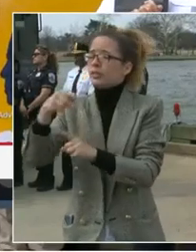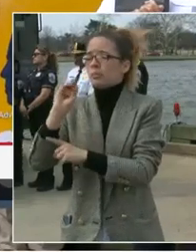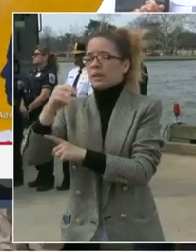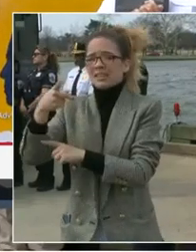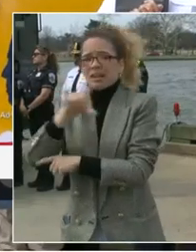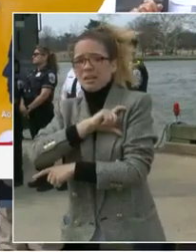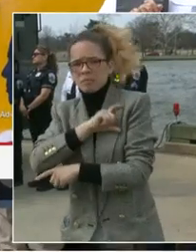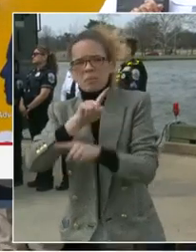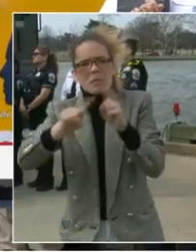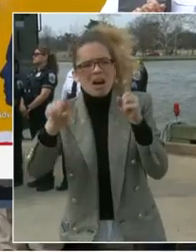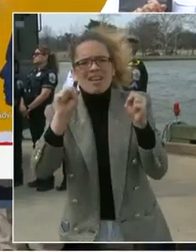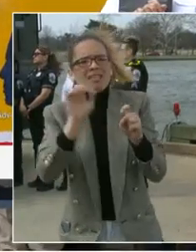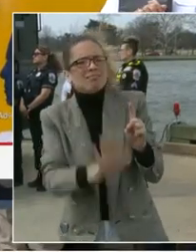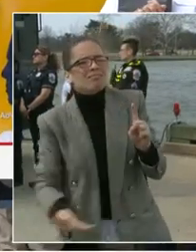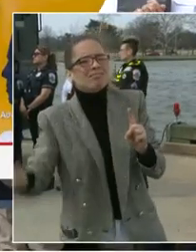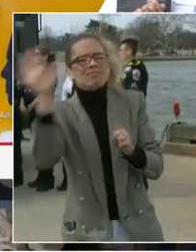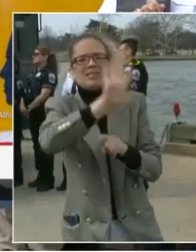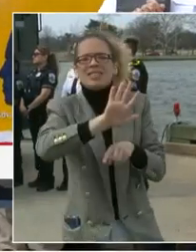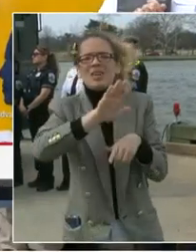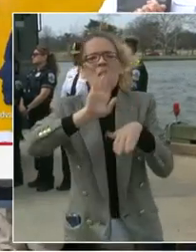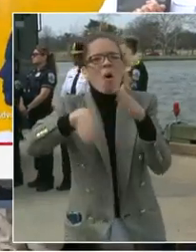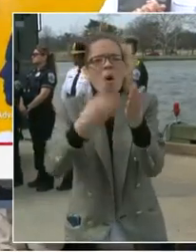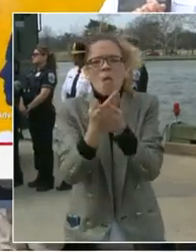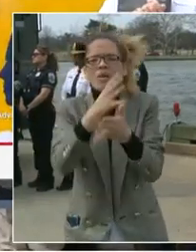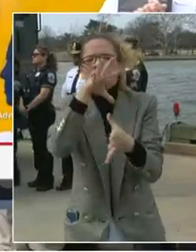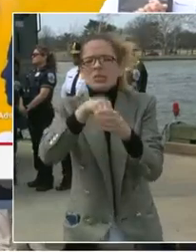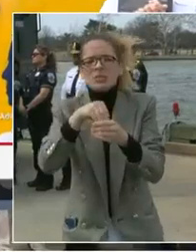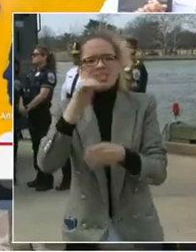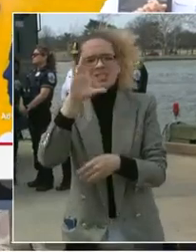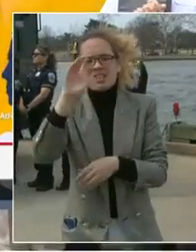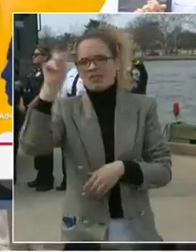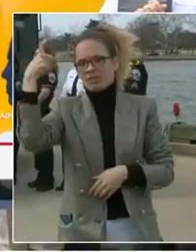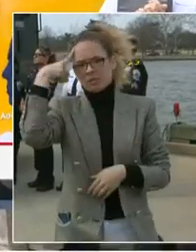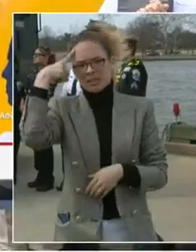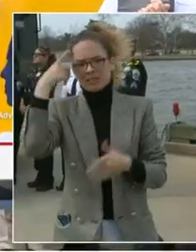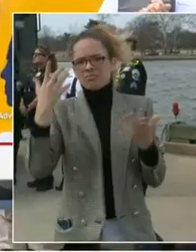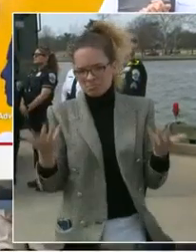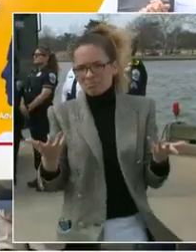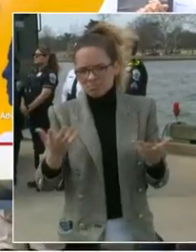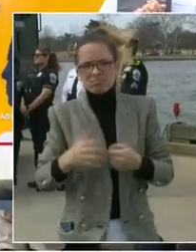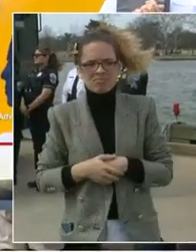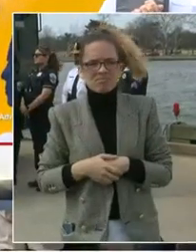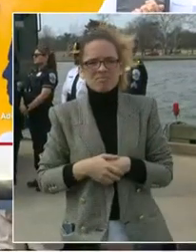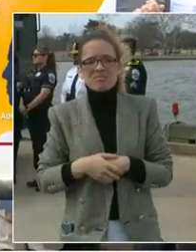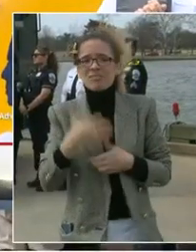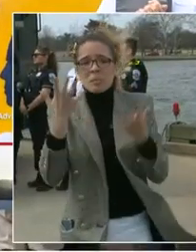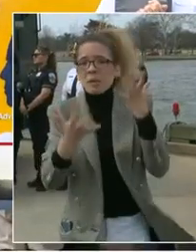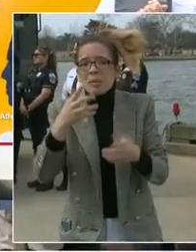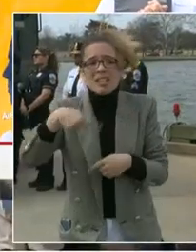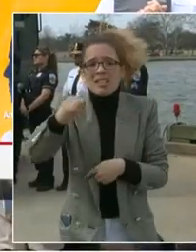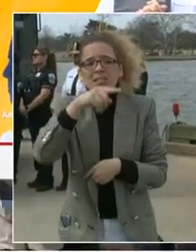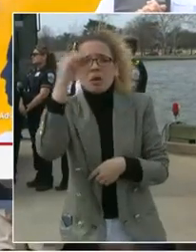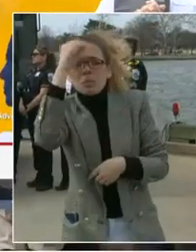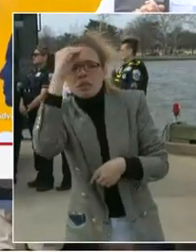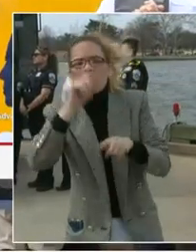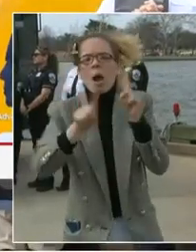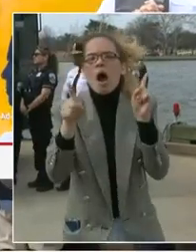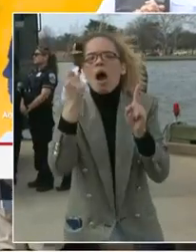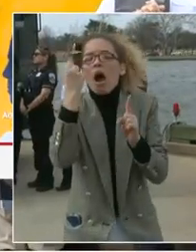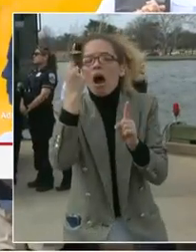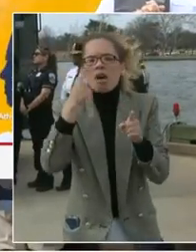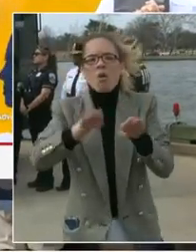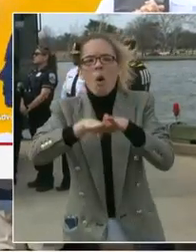all over DC government. You may not know this, but we have the most openings